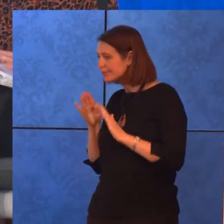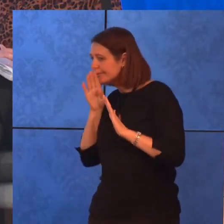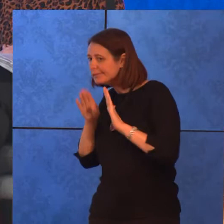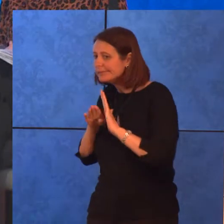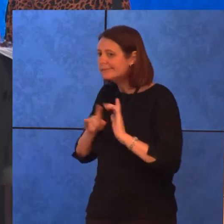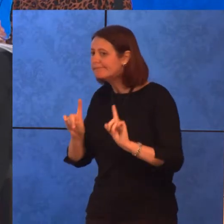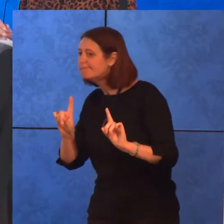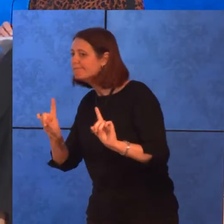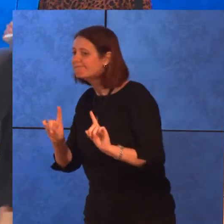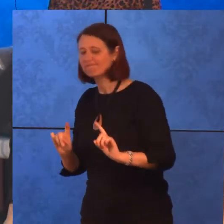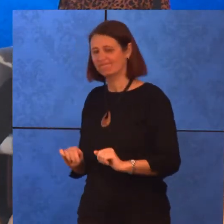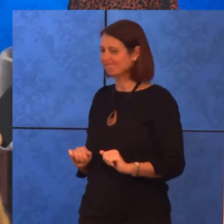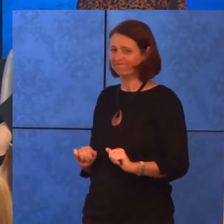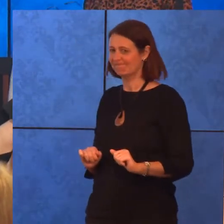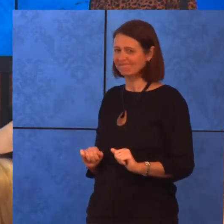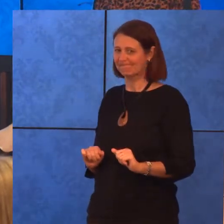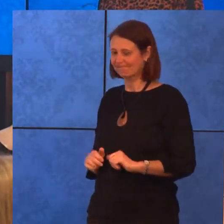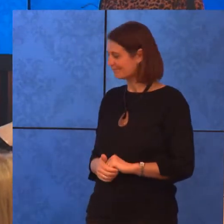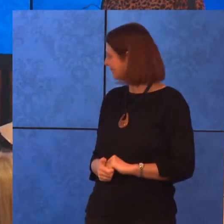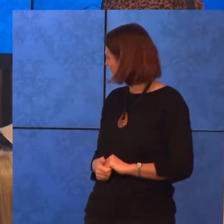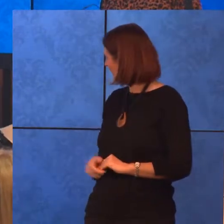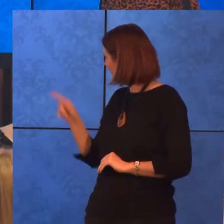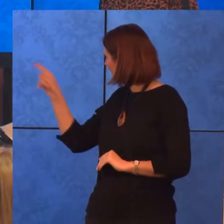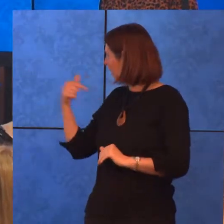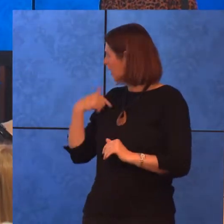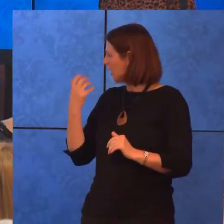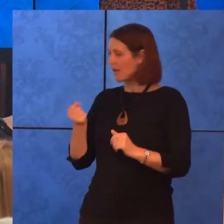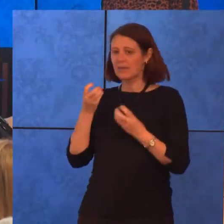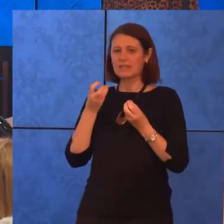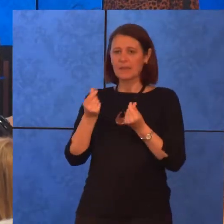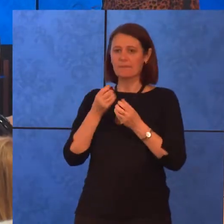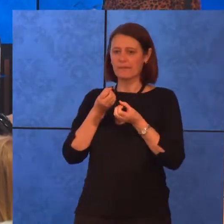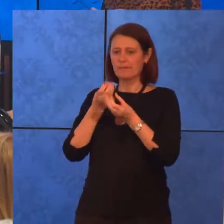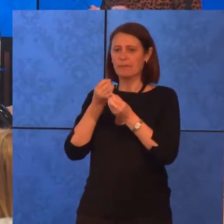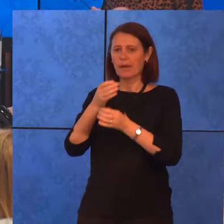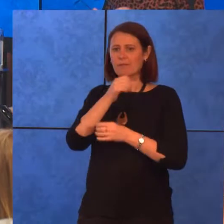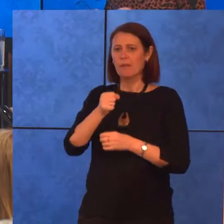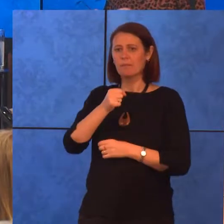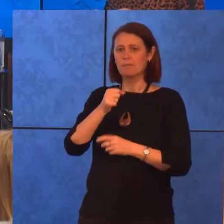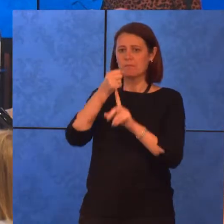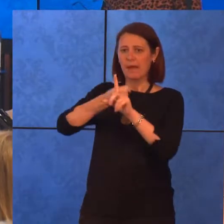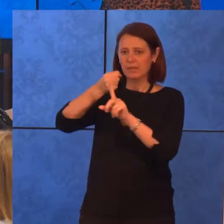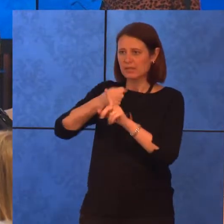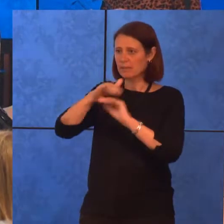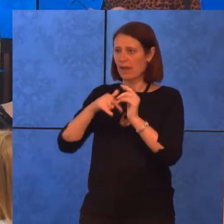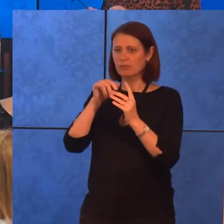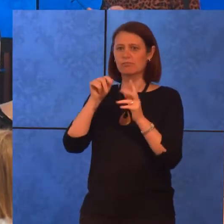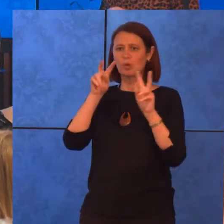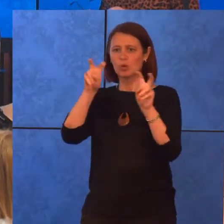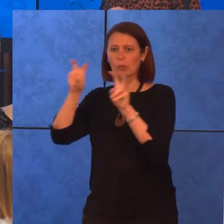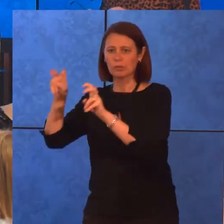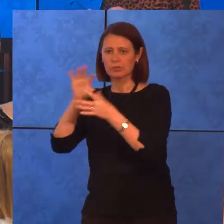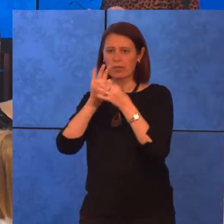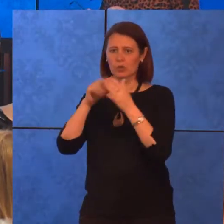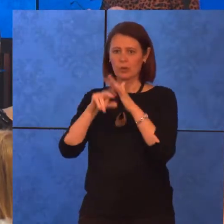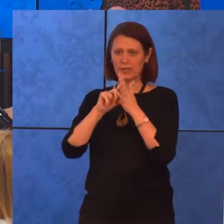I can't. Look, I've got some feedback from advocates from around the country about the top issues in the NDIS and